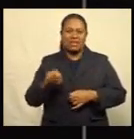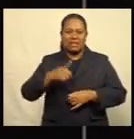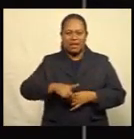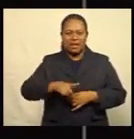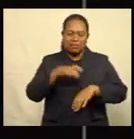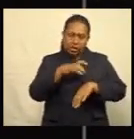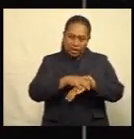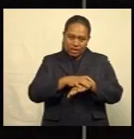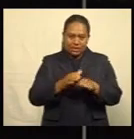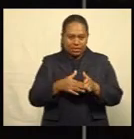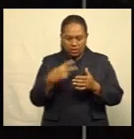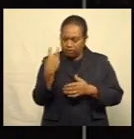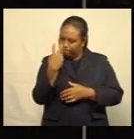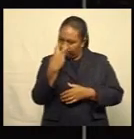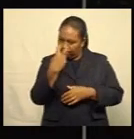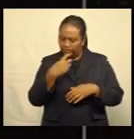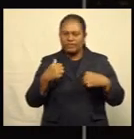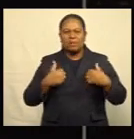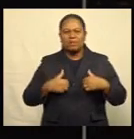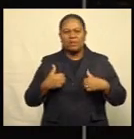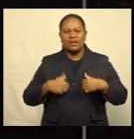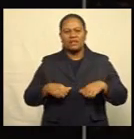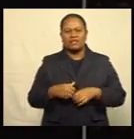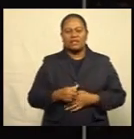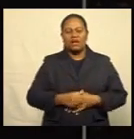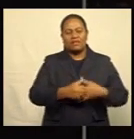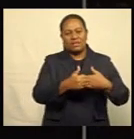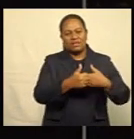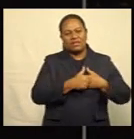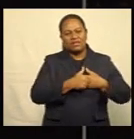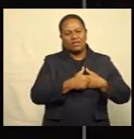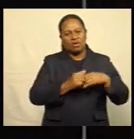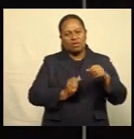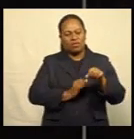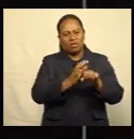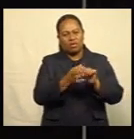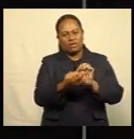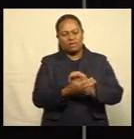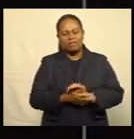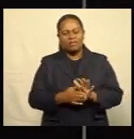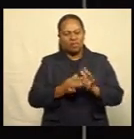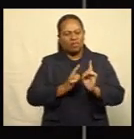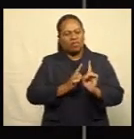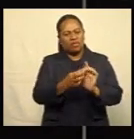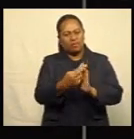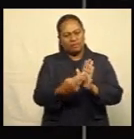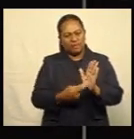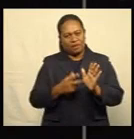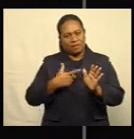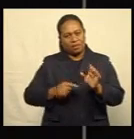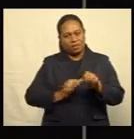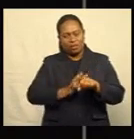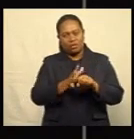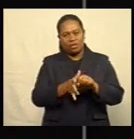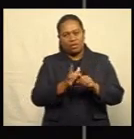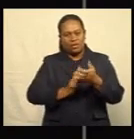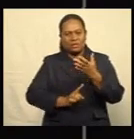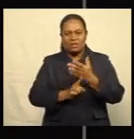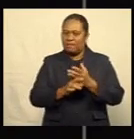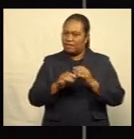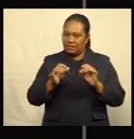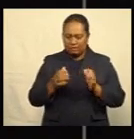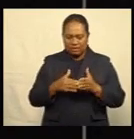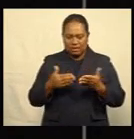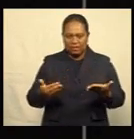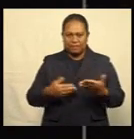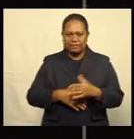closely monitor the practice of COVID-19 safety measures in the capital city in light of the current COVID-19 situation. FBC News